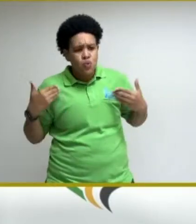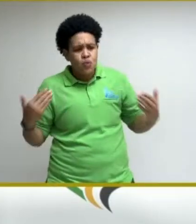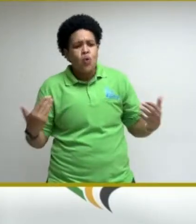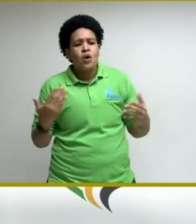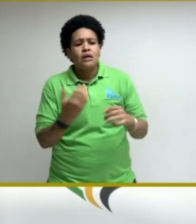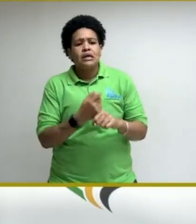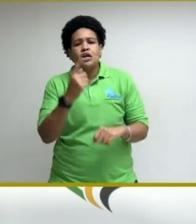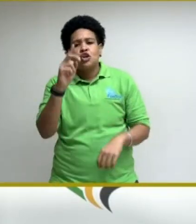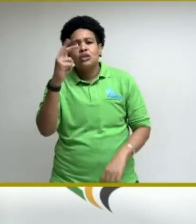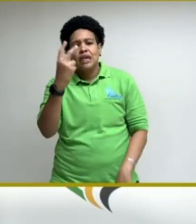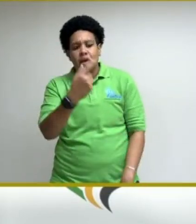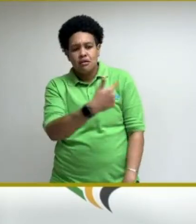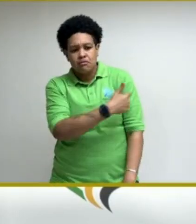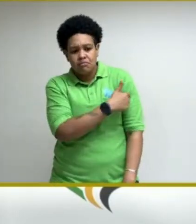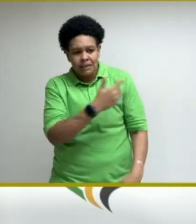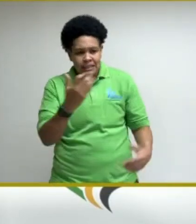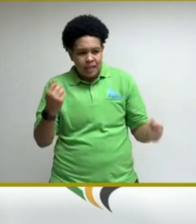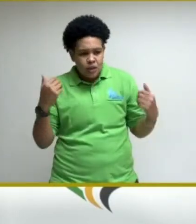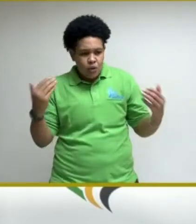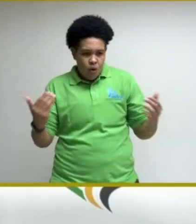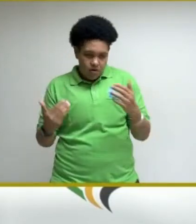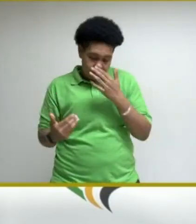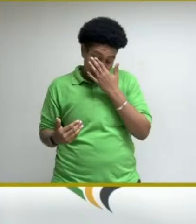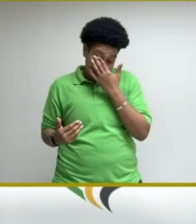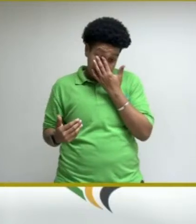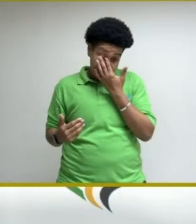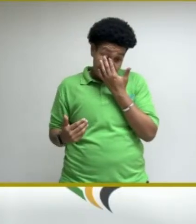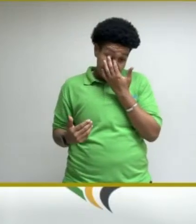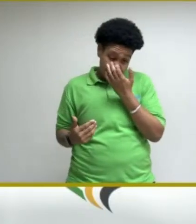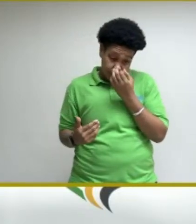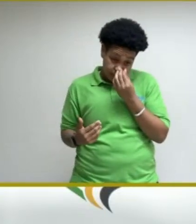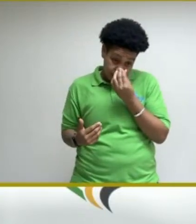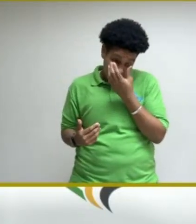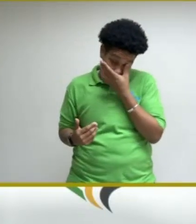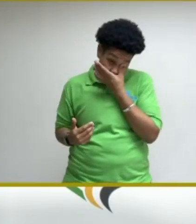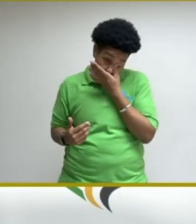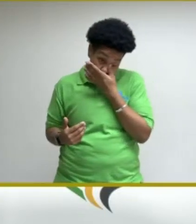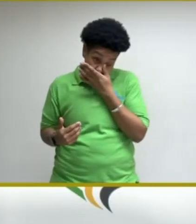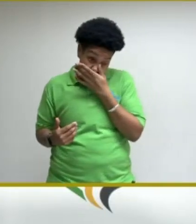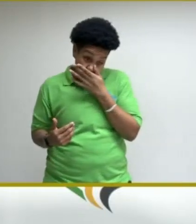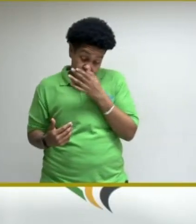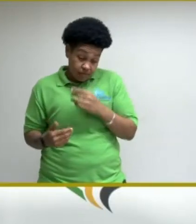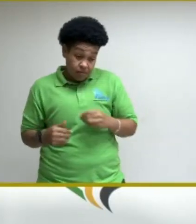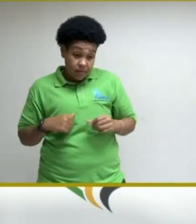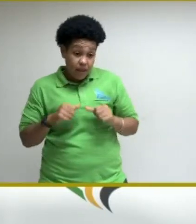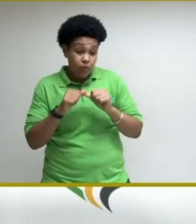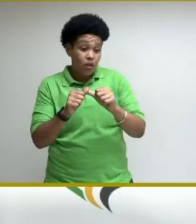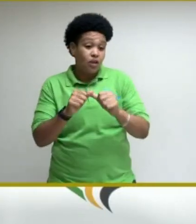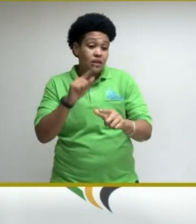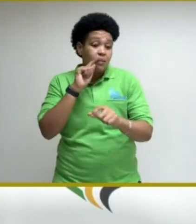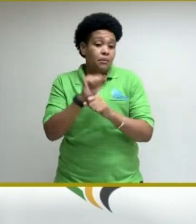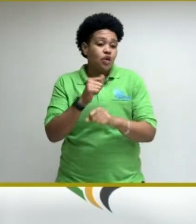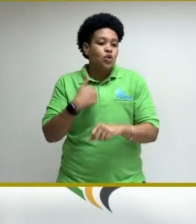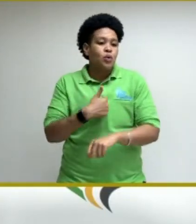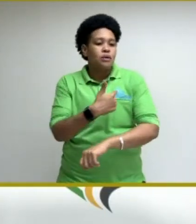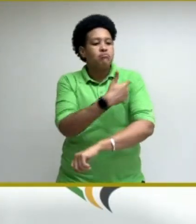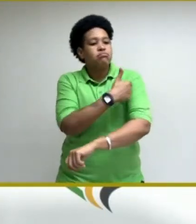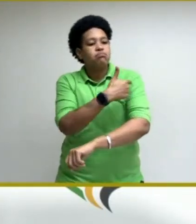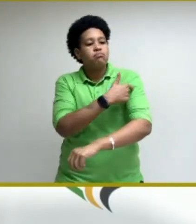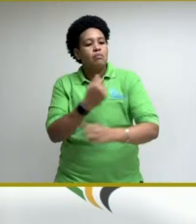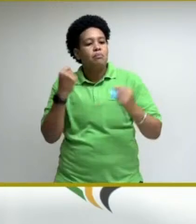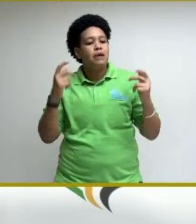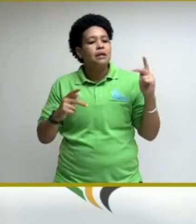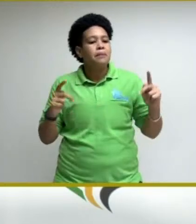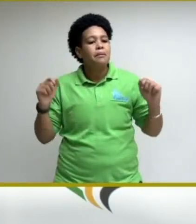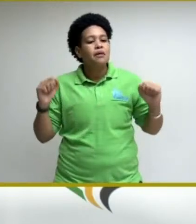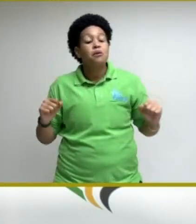your second dosage as we continue to ensure that we inoculate as many persons as possible. And